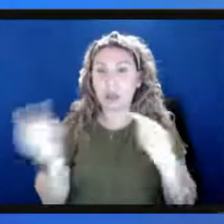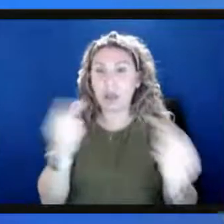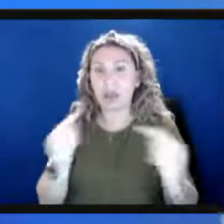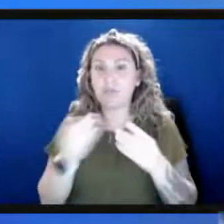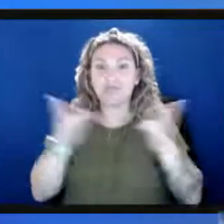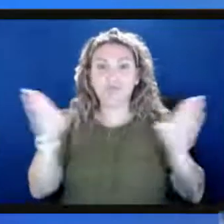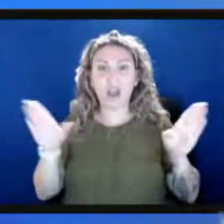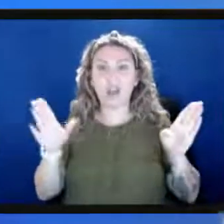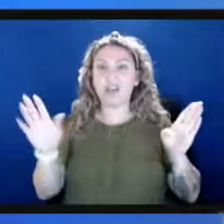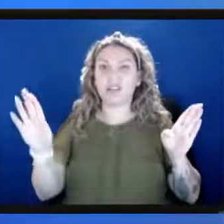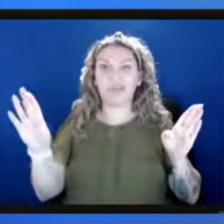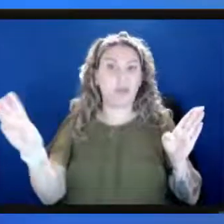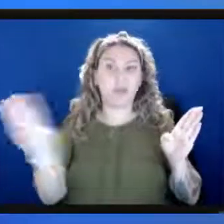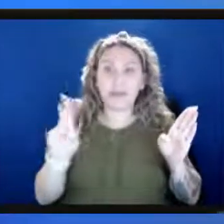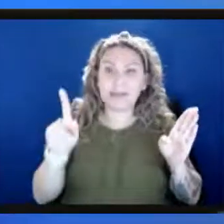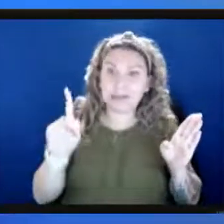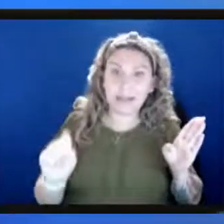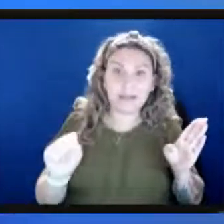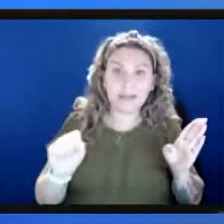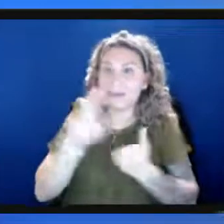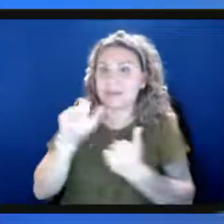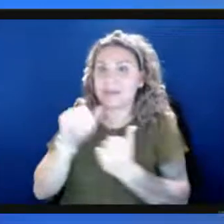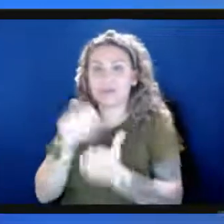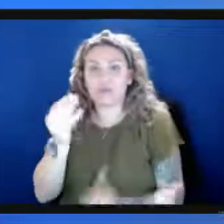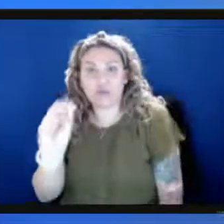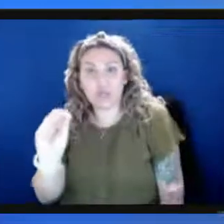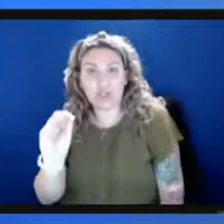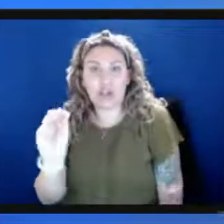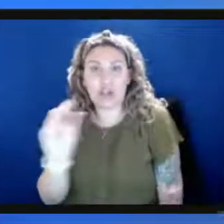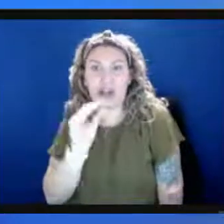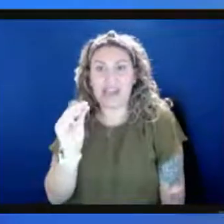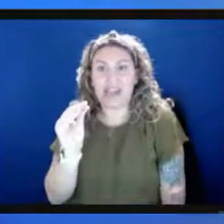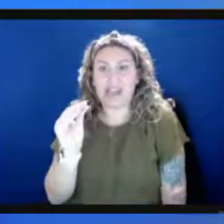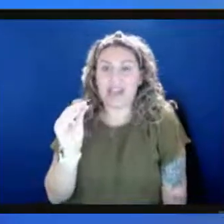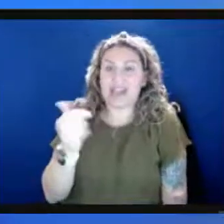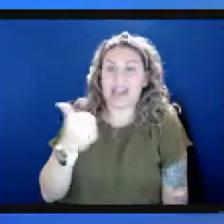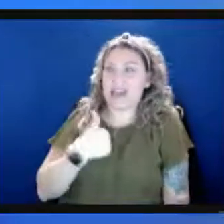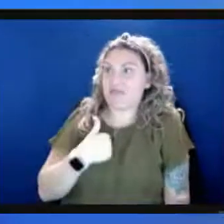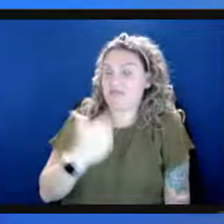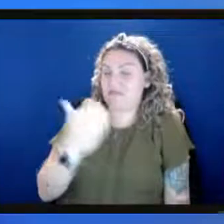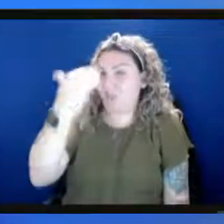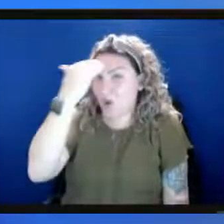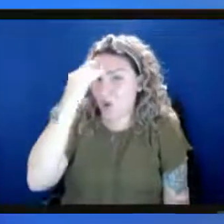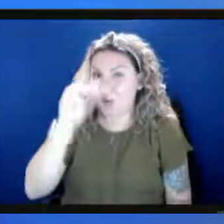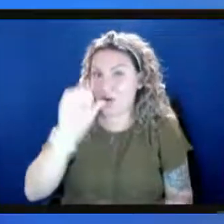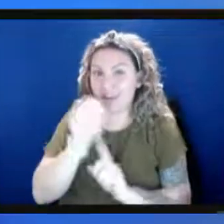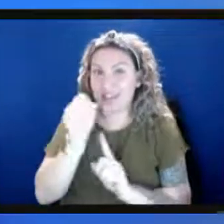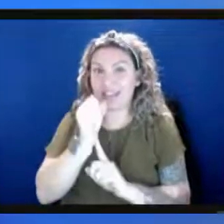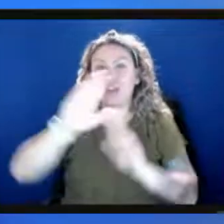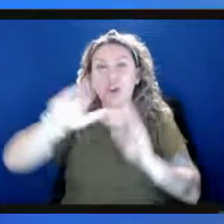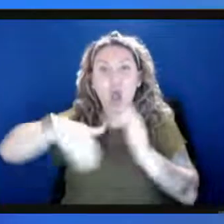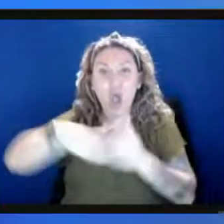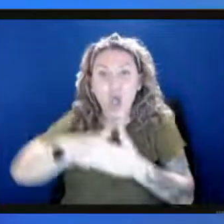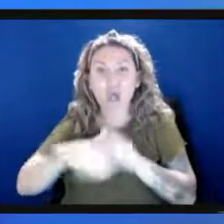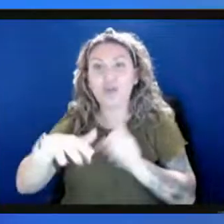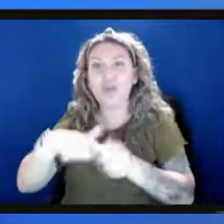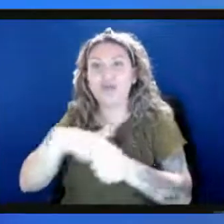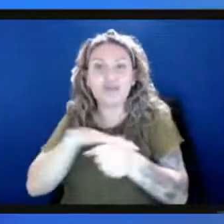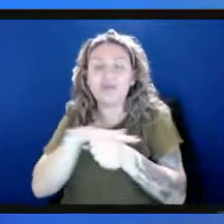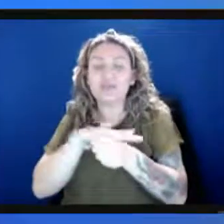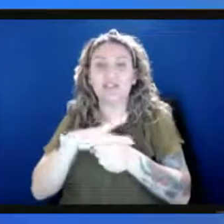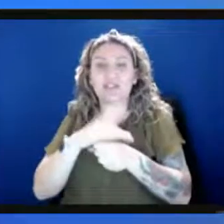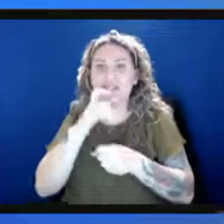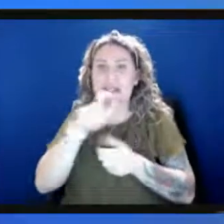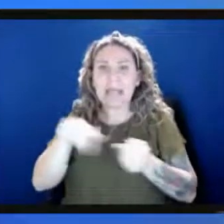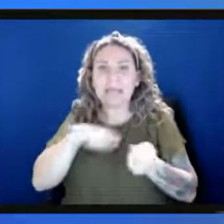Kansas to central Missouri. And I have known cases in all the regions. It's not a specific area that